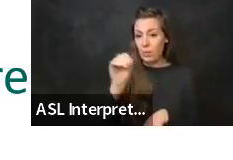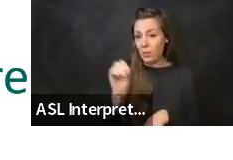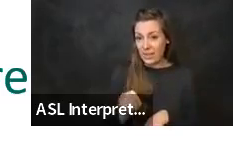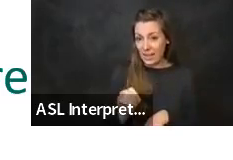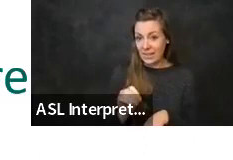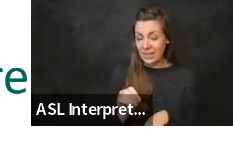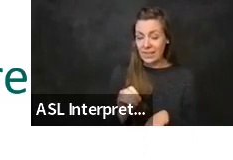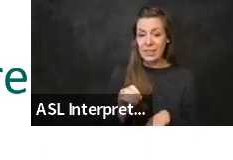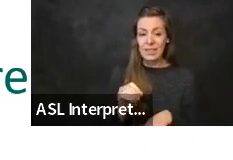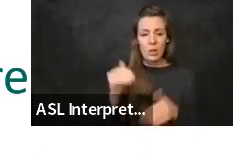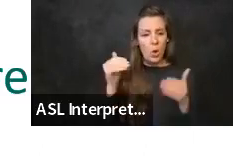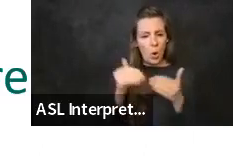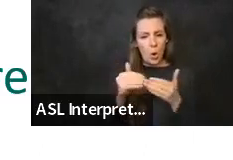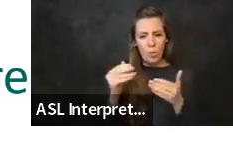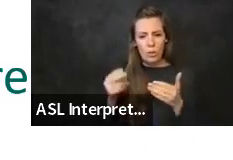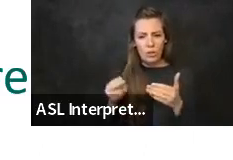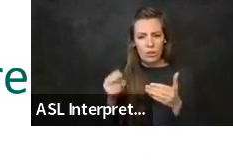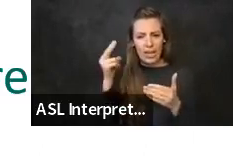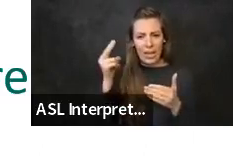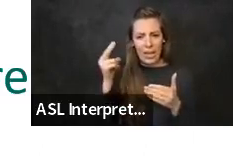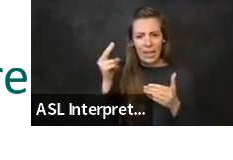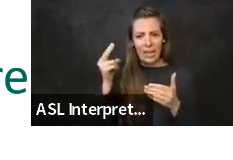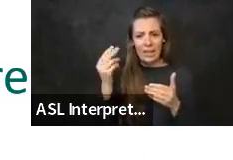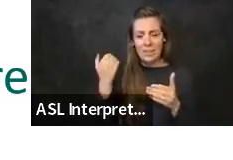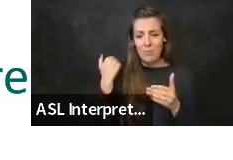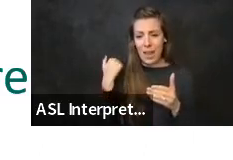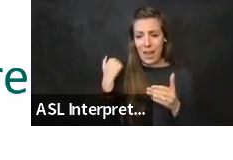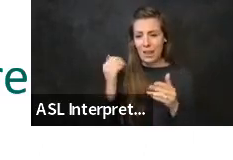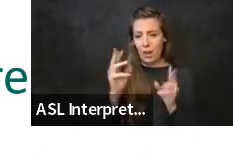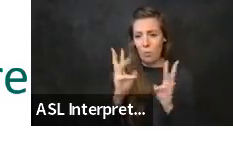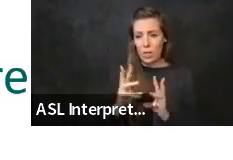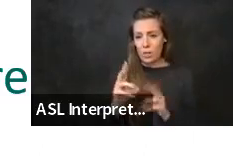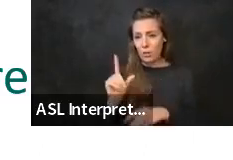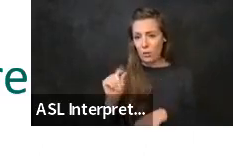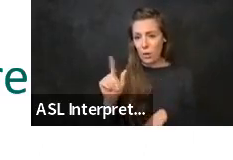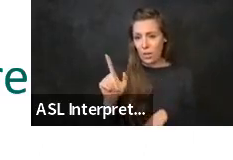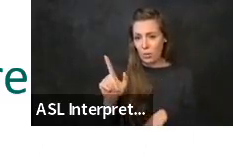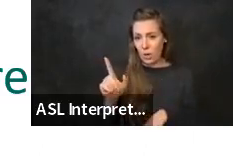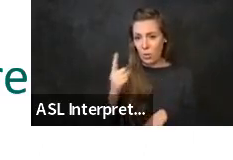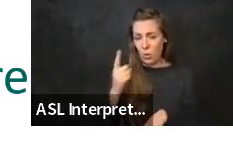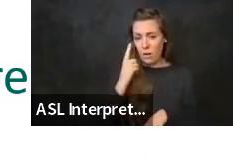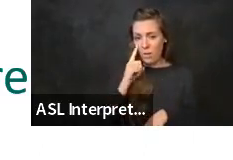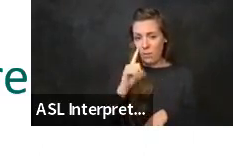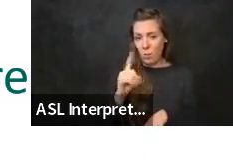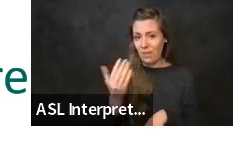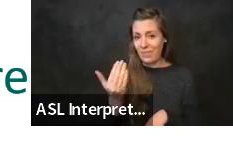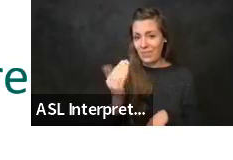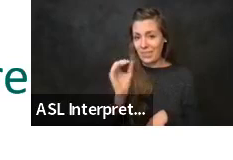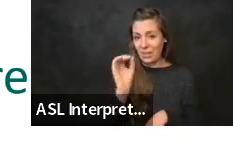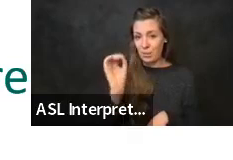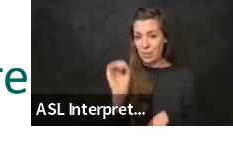is almost to the height that was reached in winter 2021 of 15%.